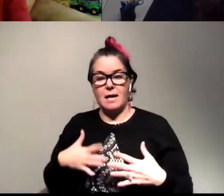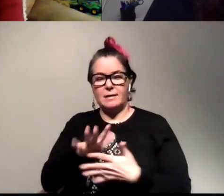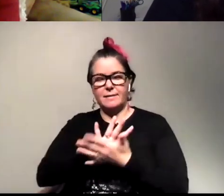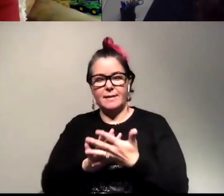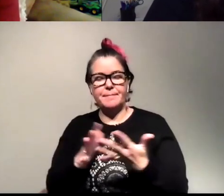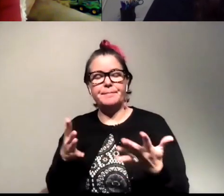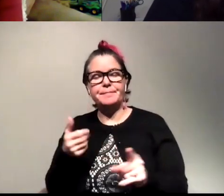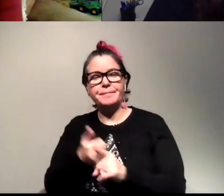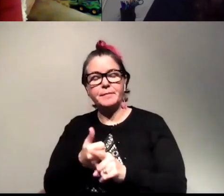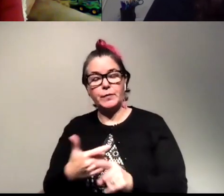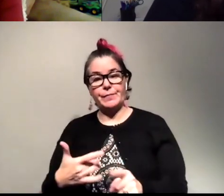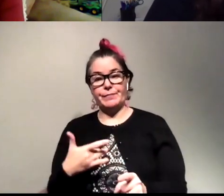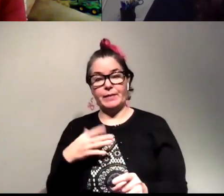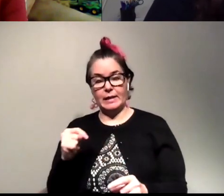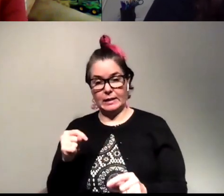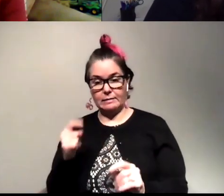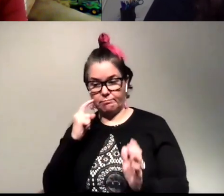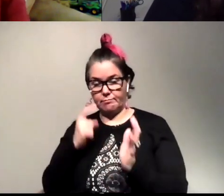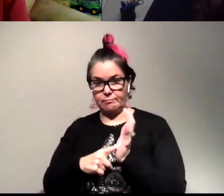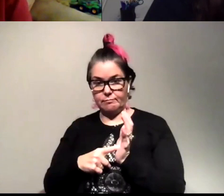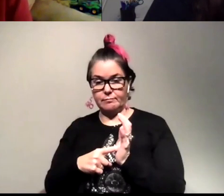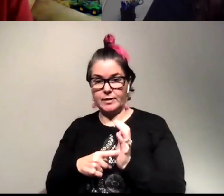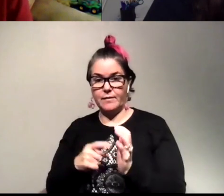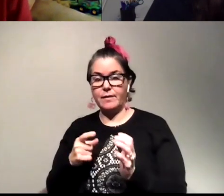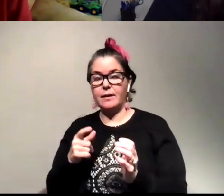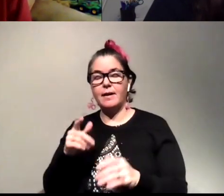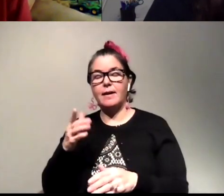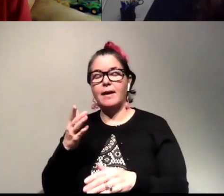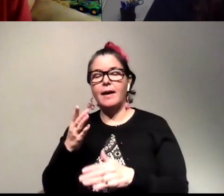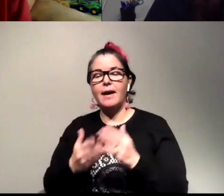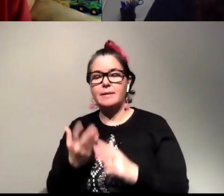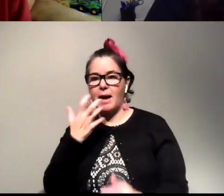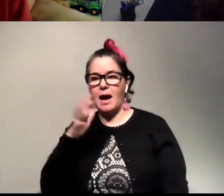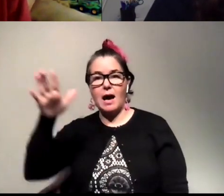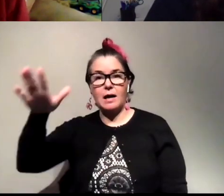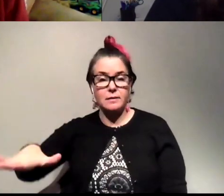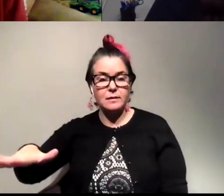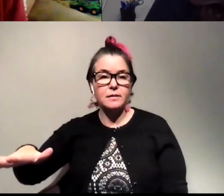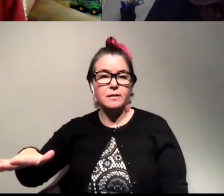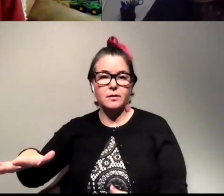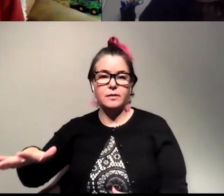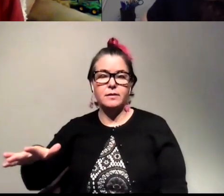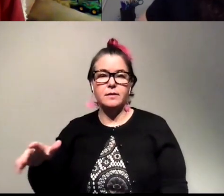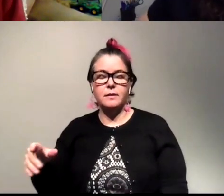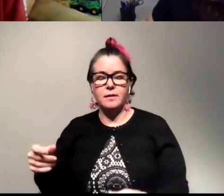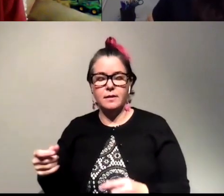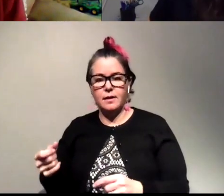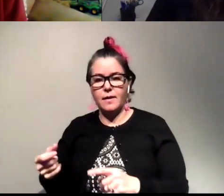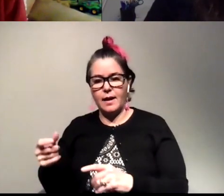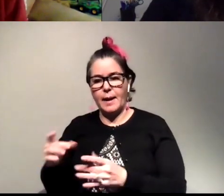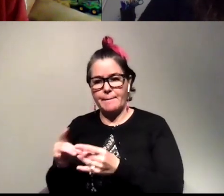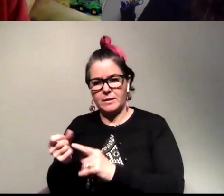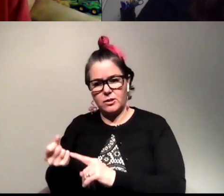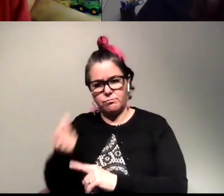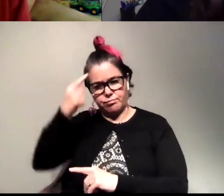to feel it, detect it. Or if I put my hand on something really hot, it sends a message to my